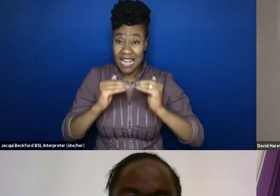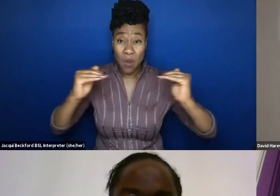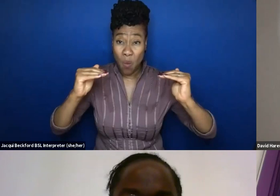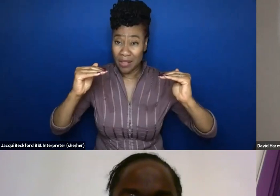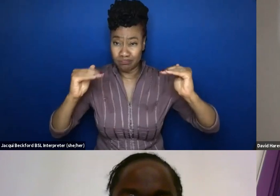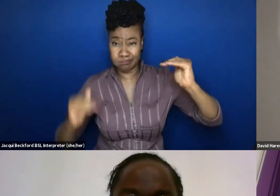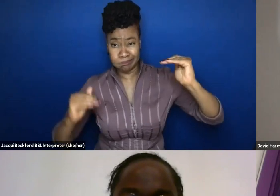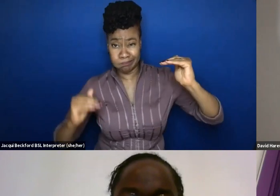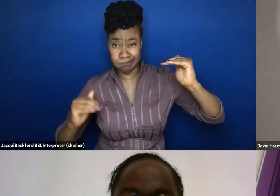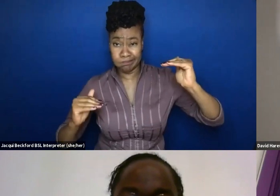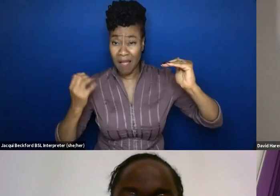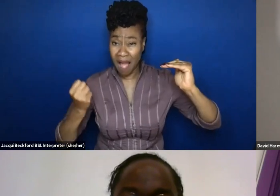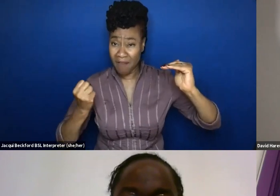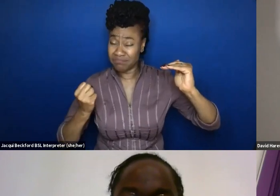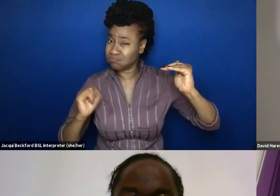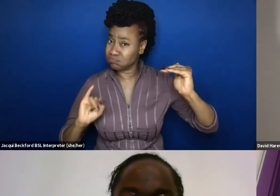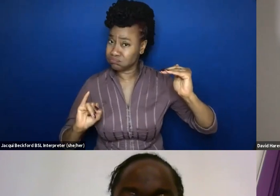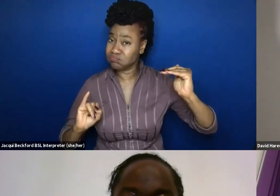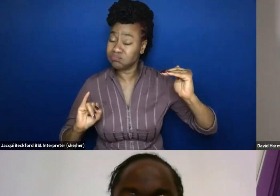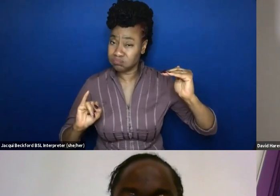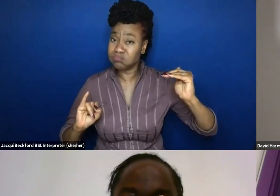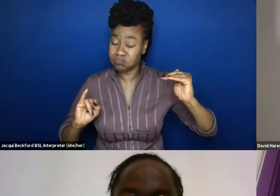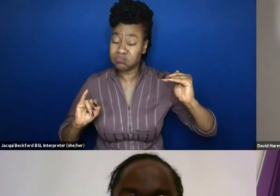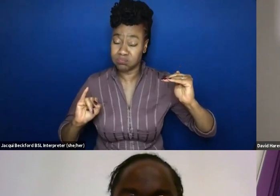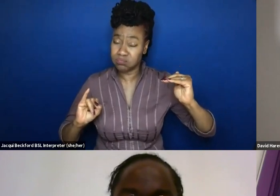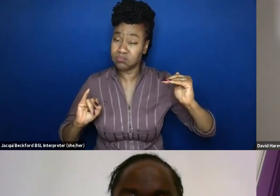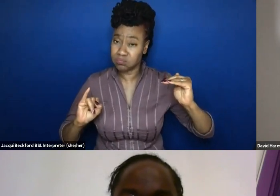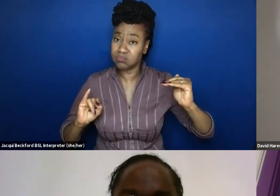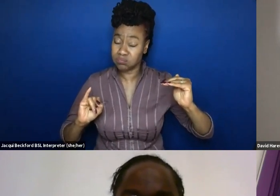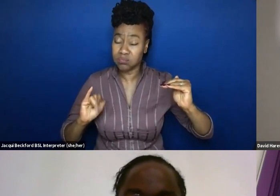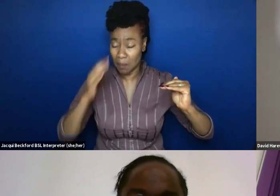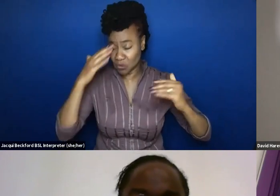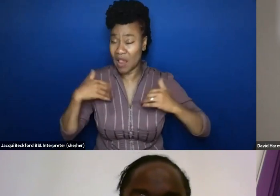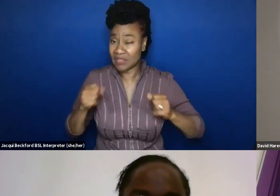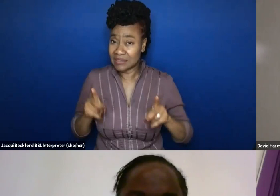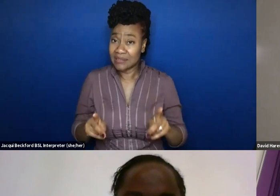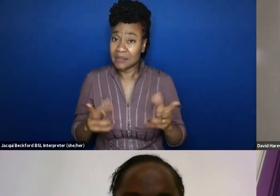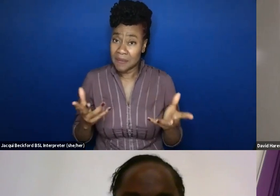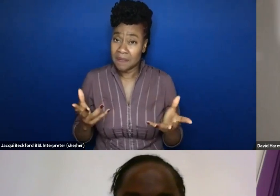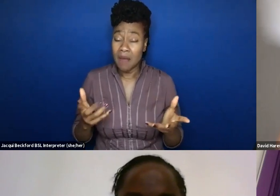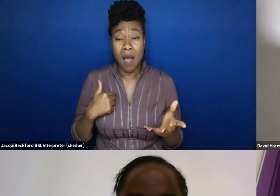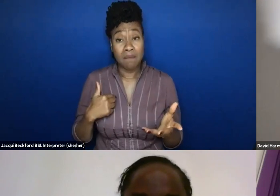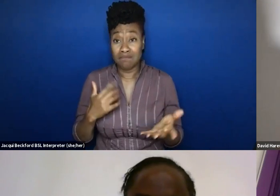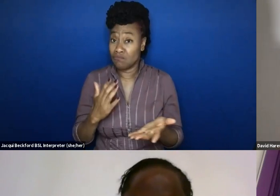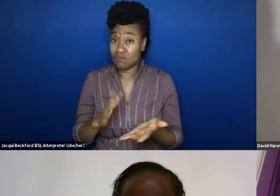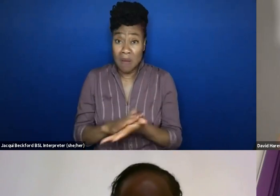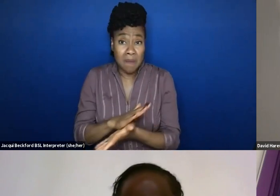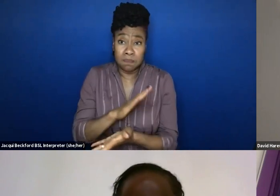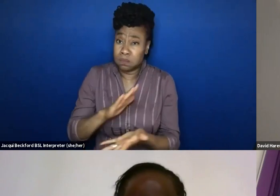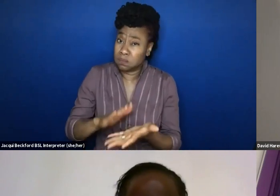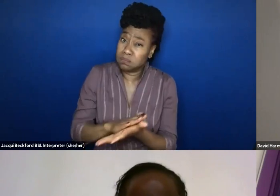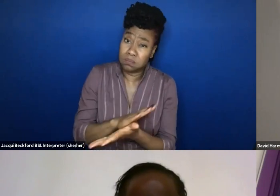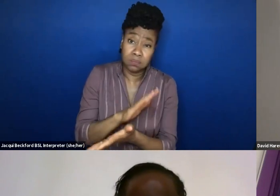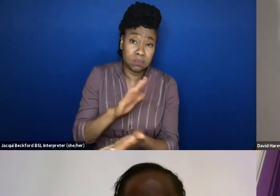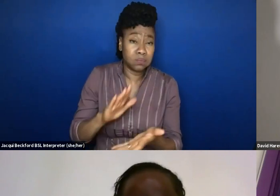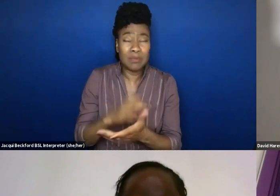in our system. And I'm just delighted that in trying to,